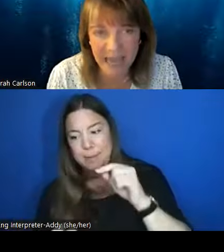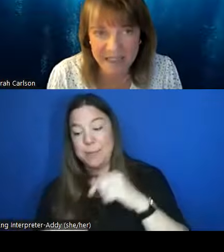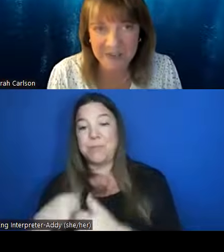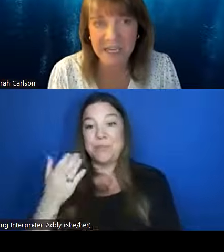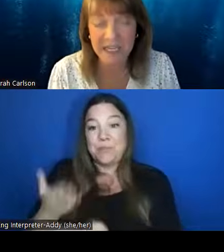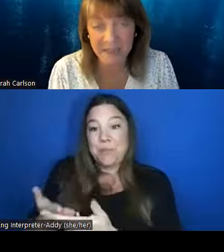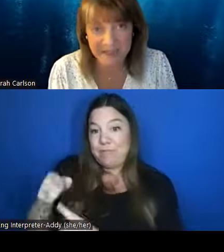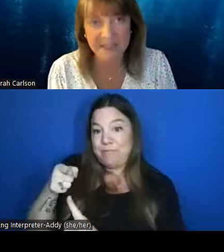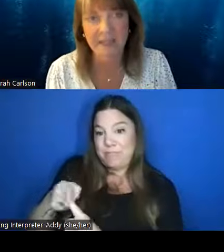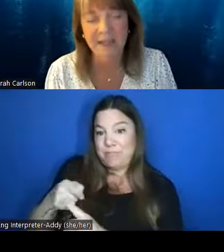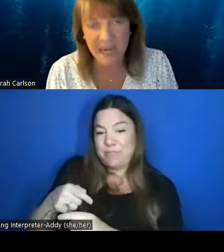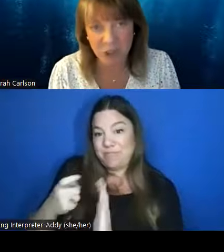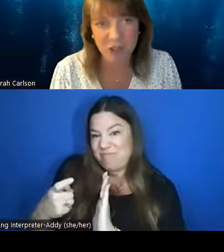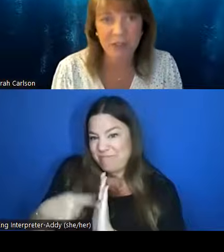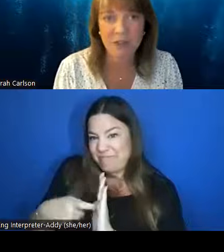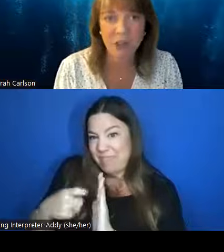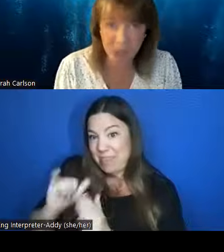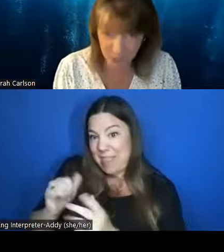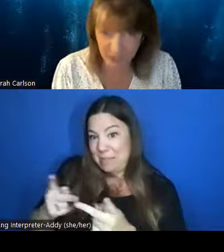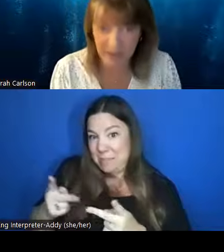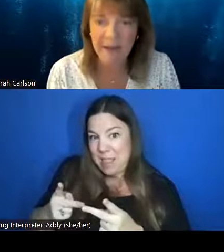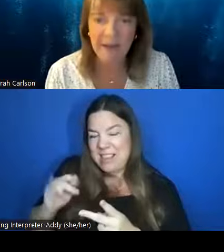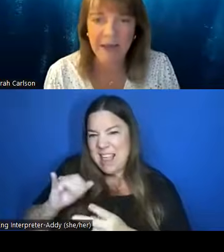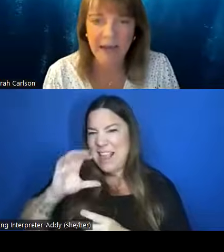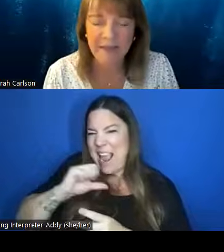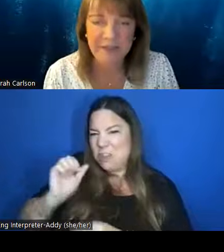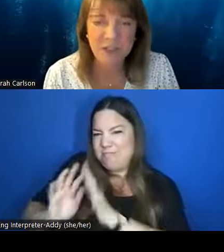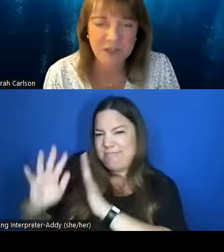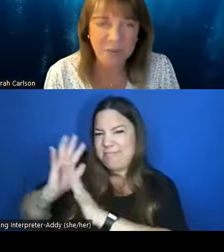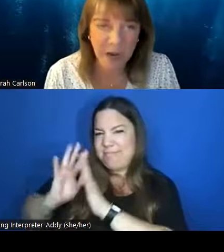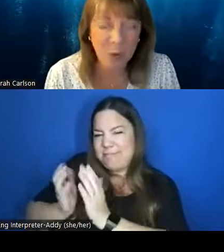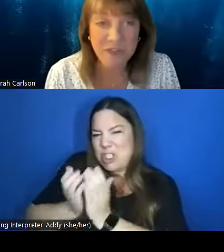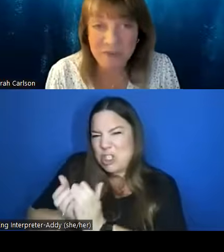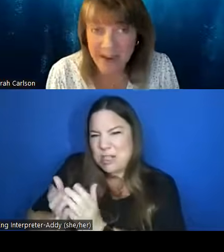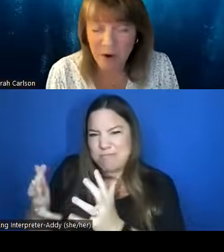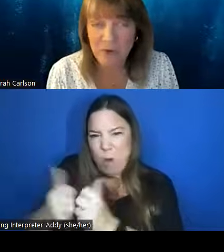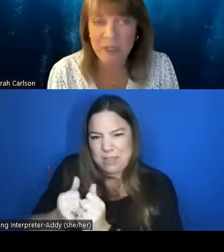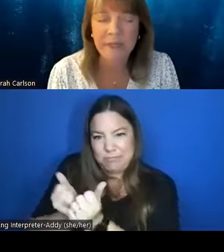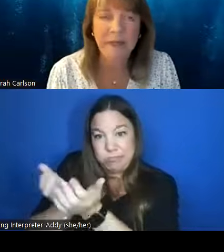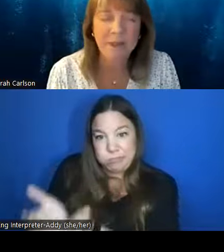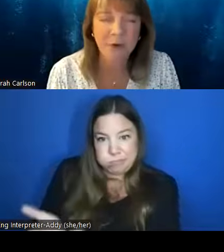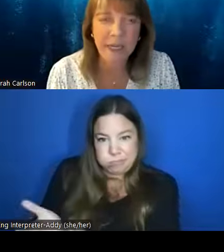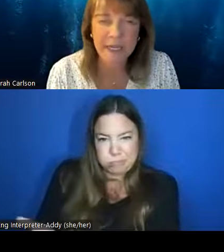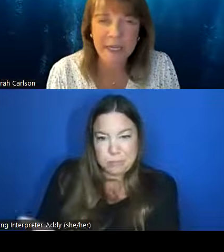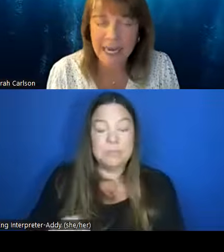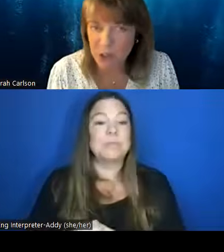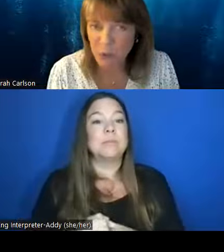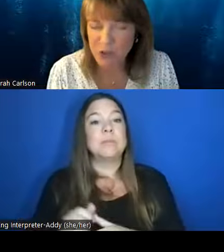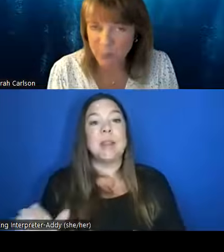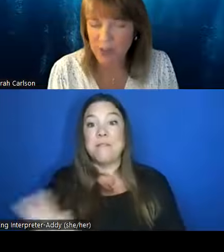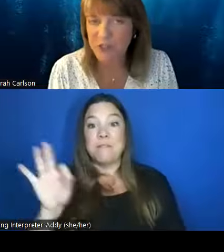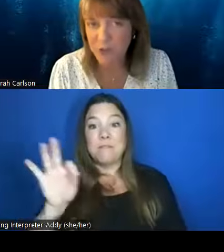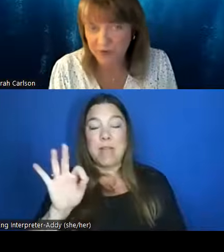on excavating this ancient shipwreck. And this wreck was found during an